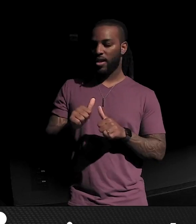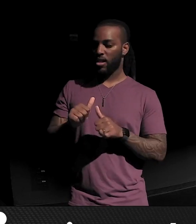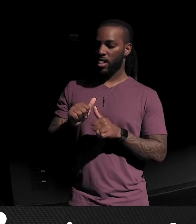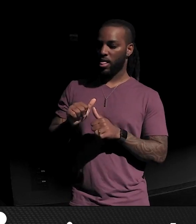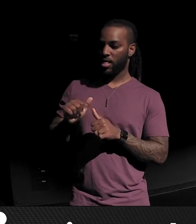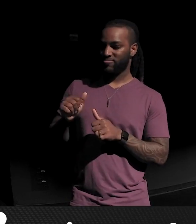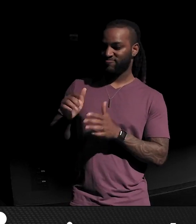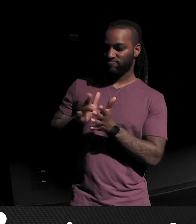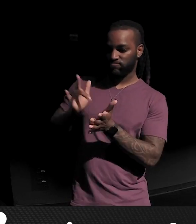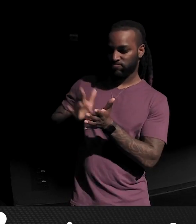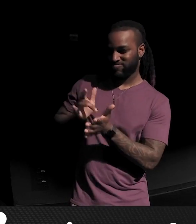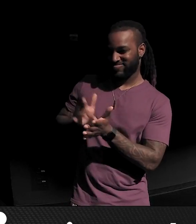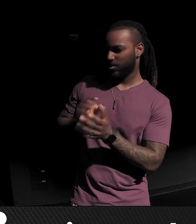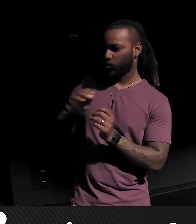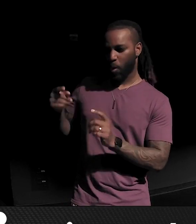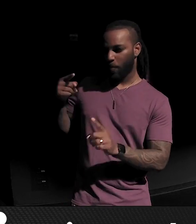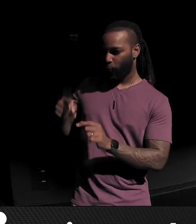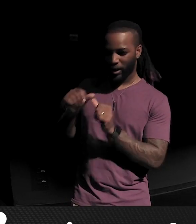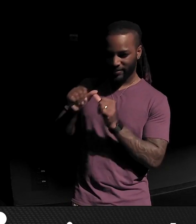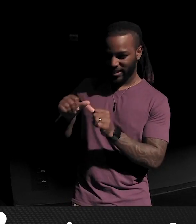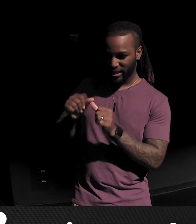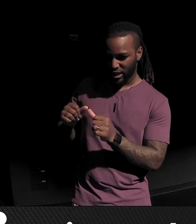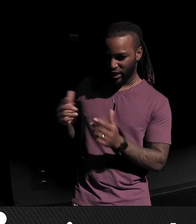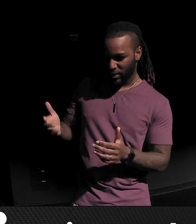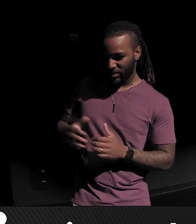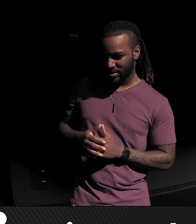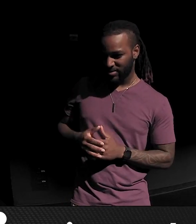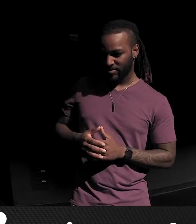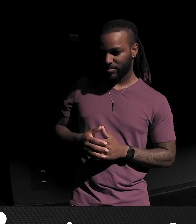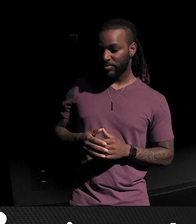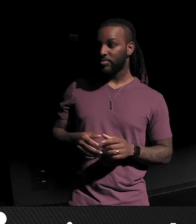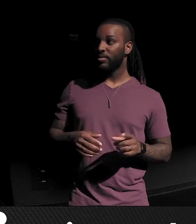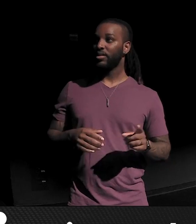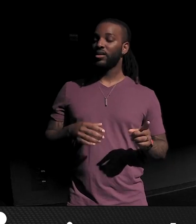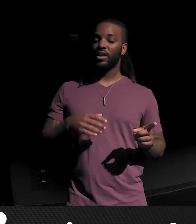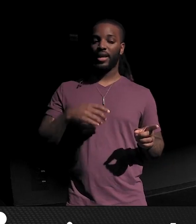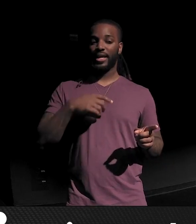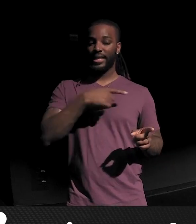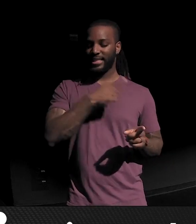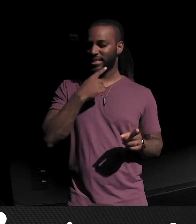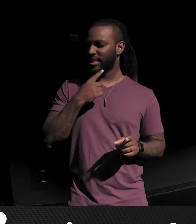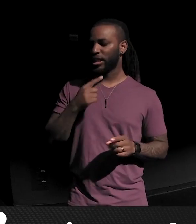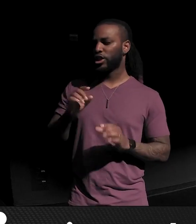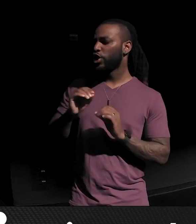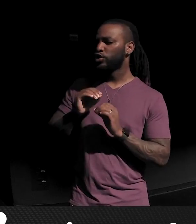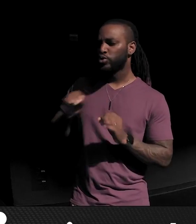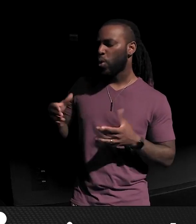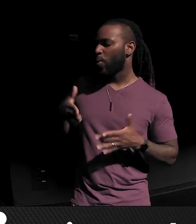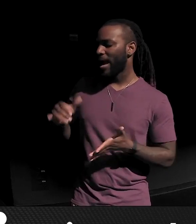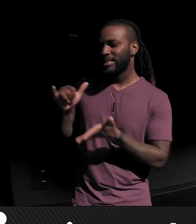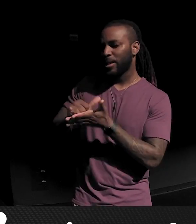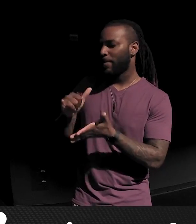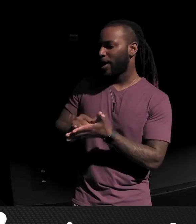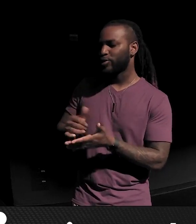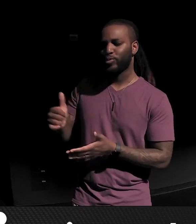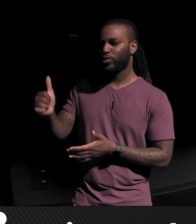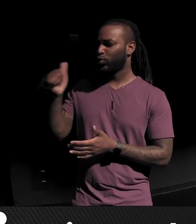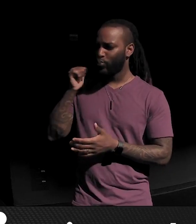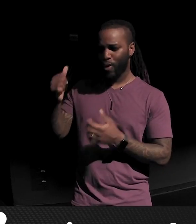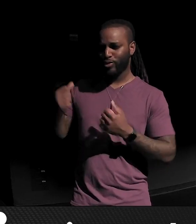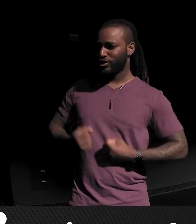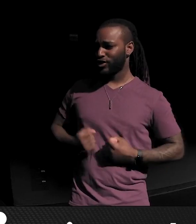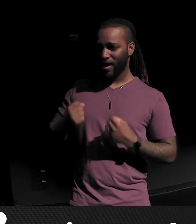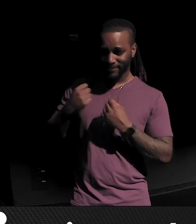in continuing this. And while the devil is telling us there is no way, you are not going to make it through this valley. Our